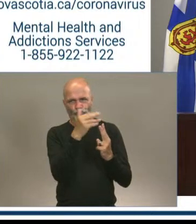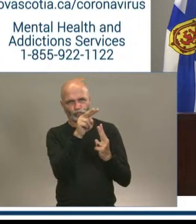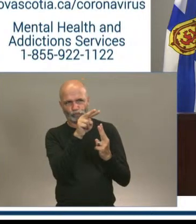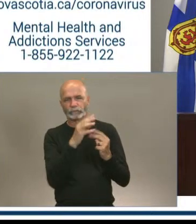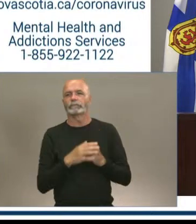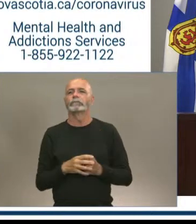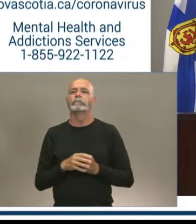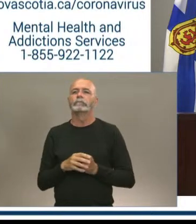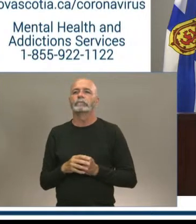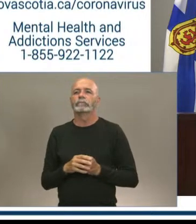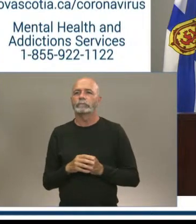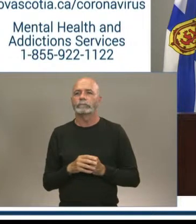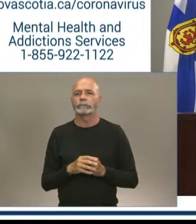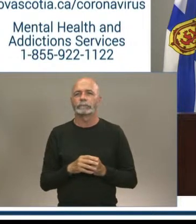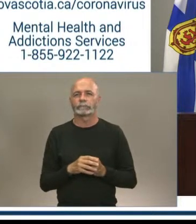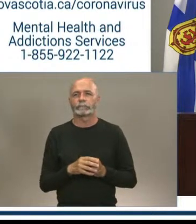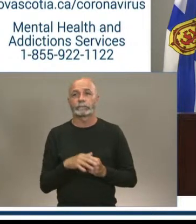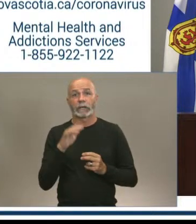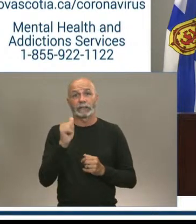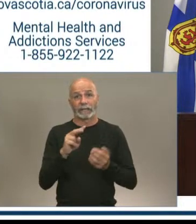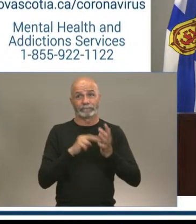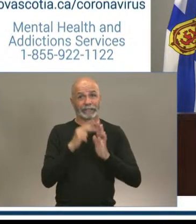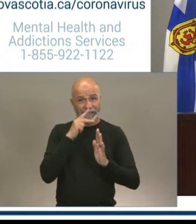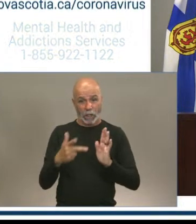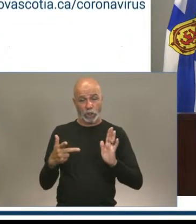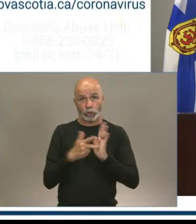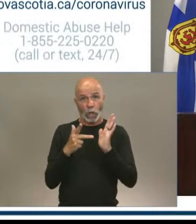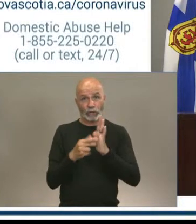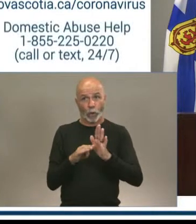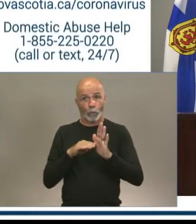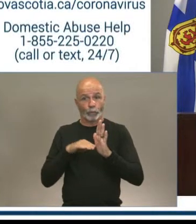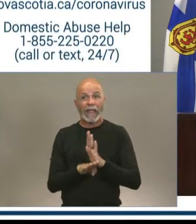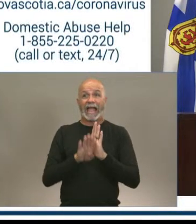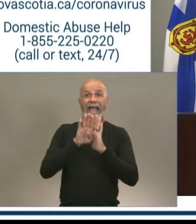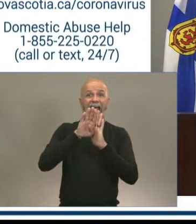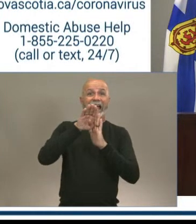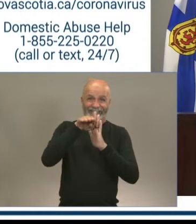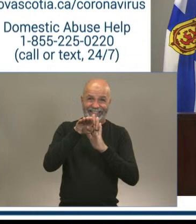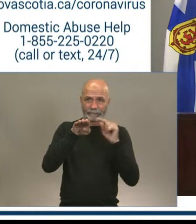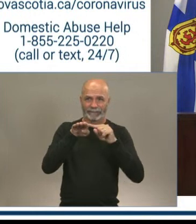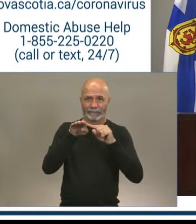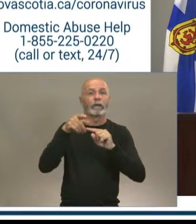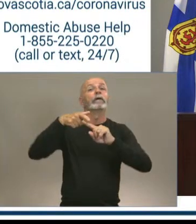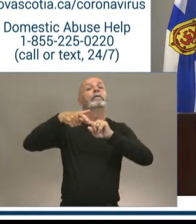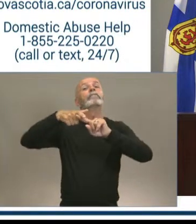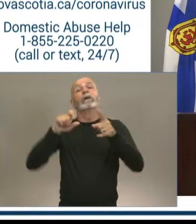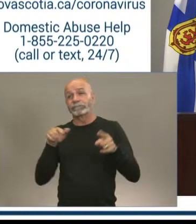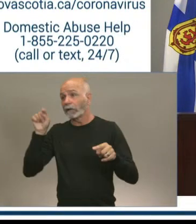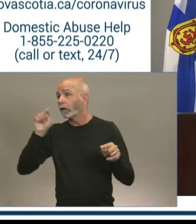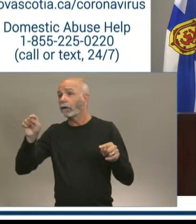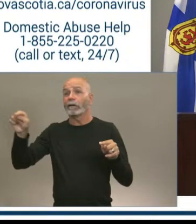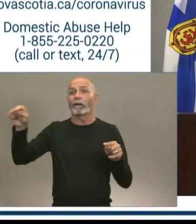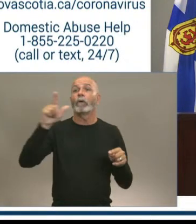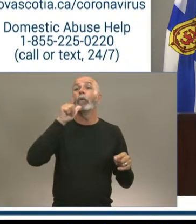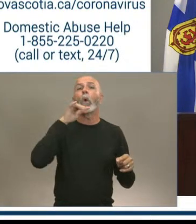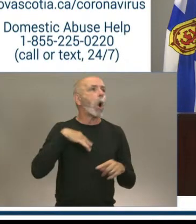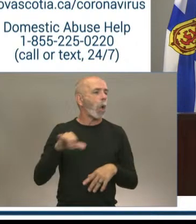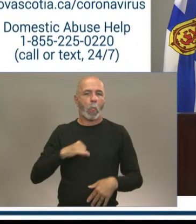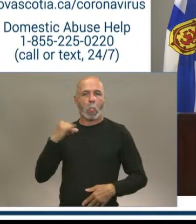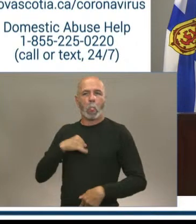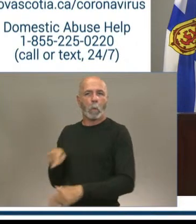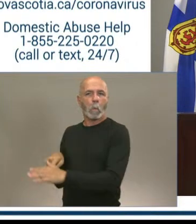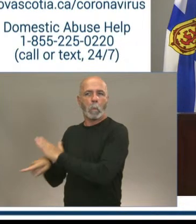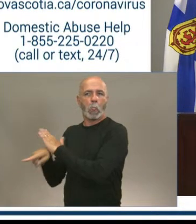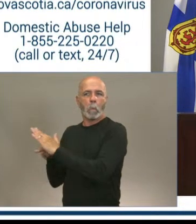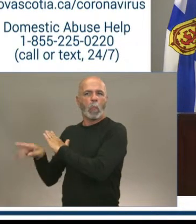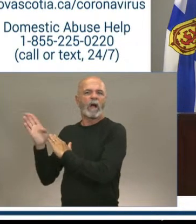since our third wave was caused by people, not fully respecting isolation, can we expect to see